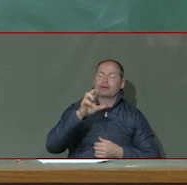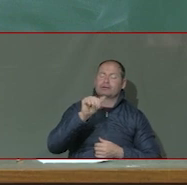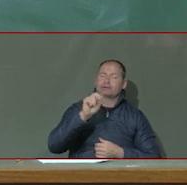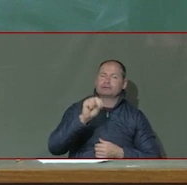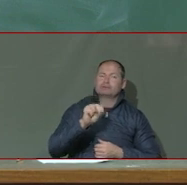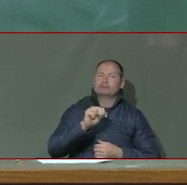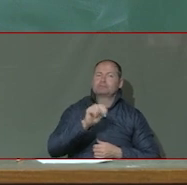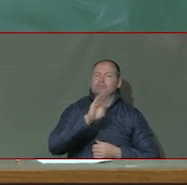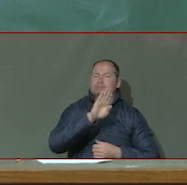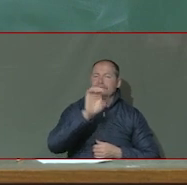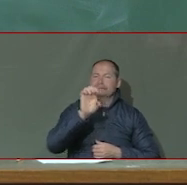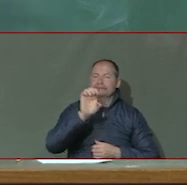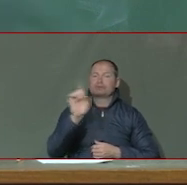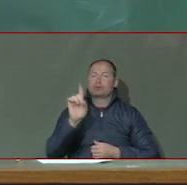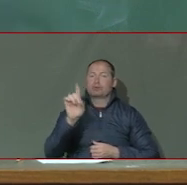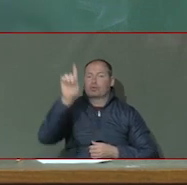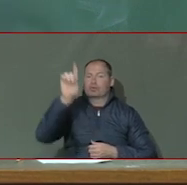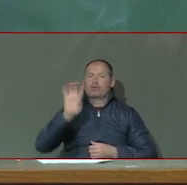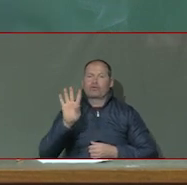a quarter.